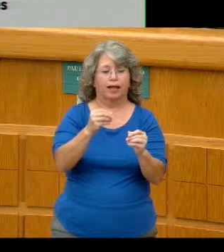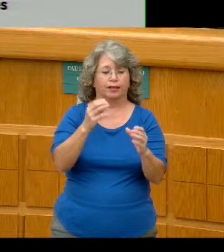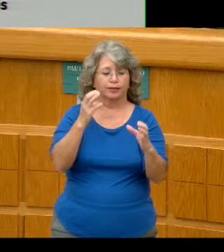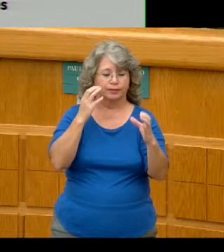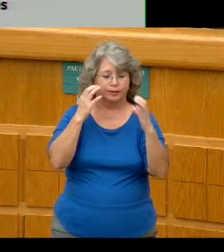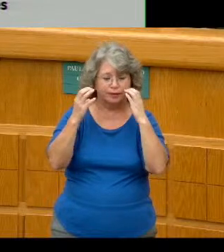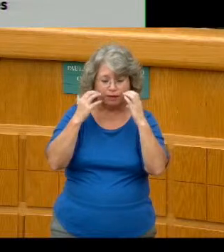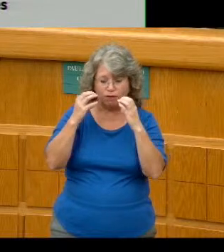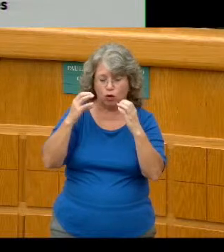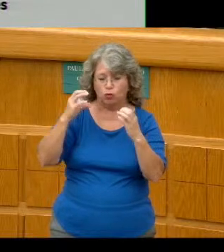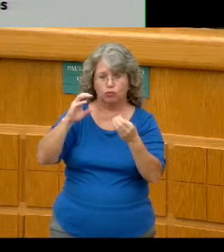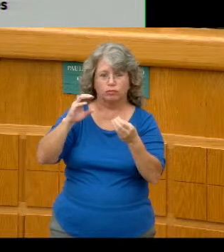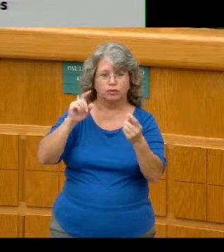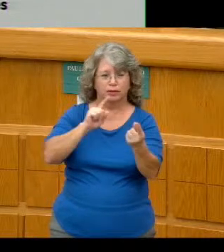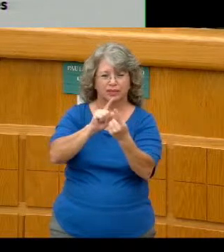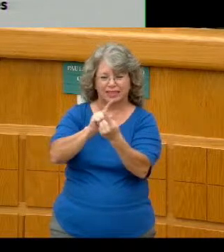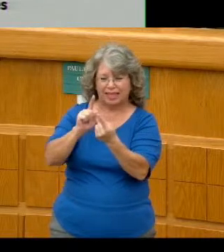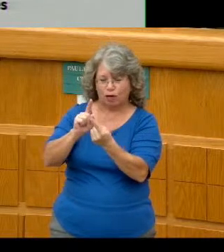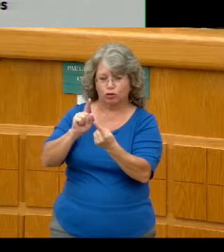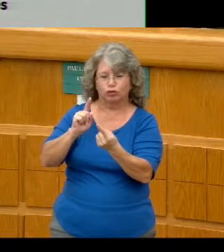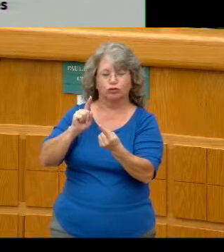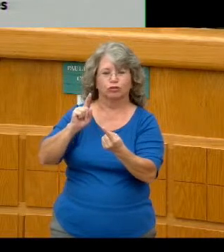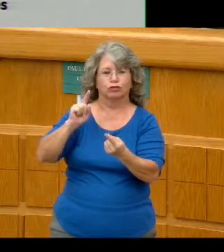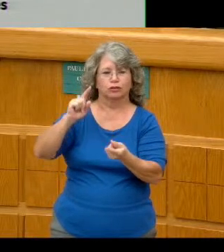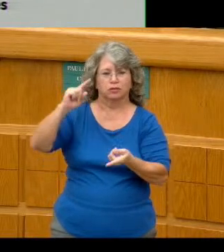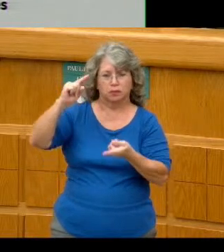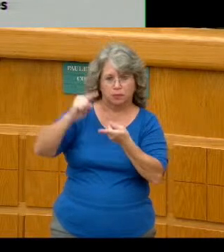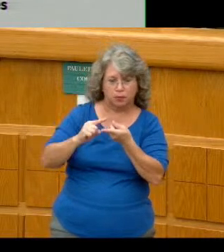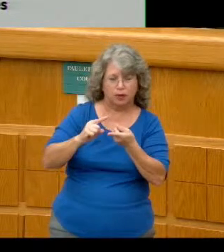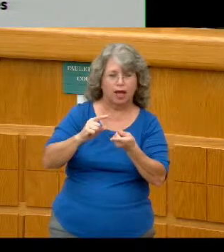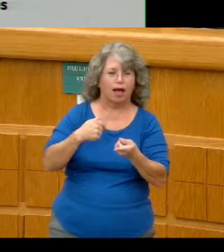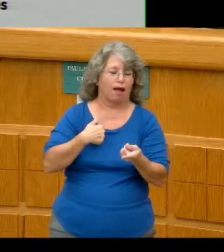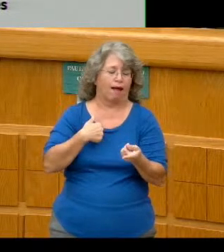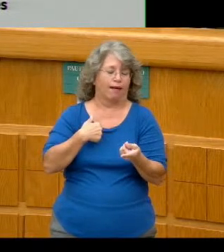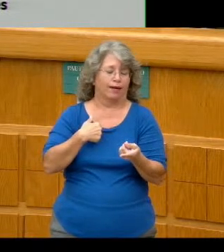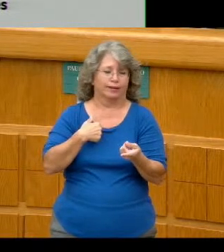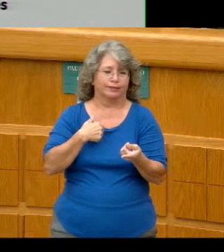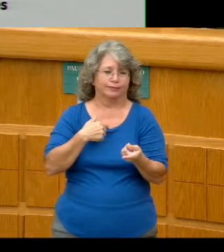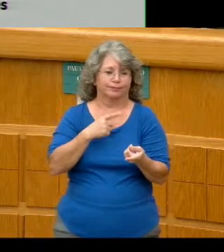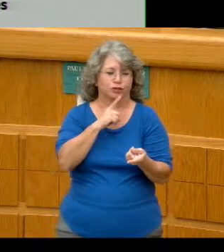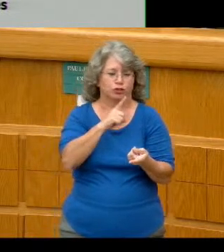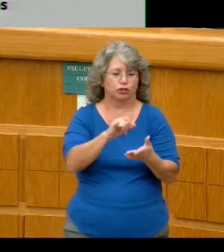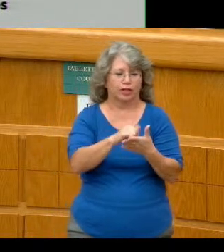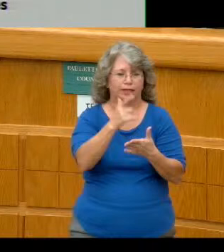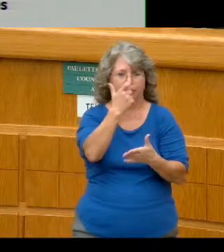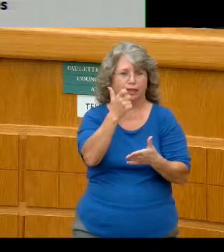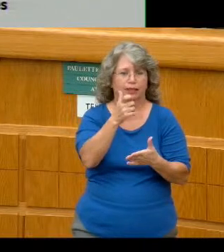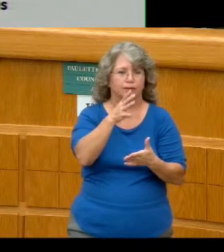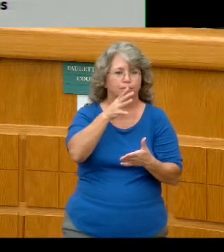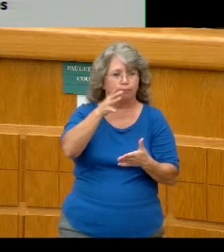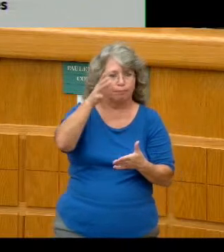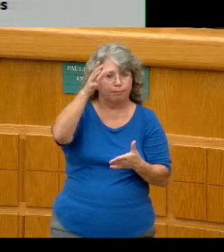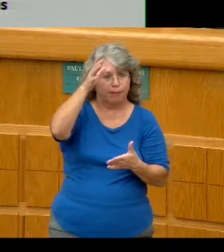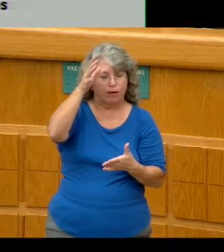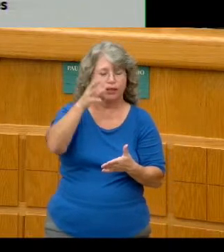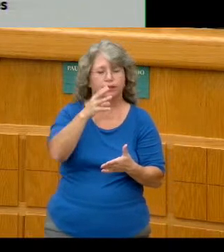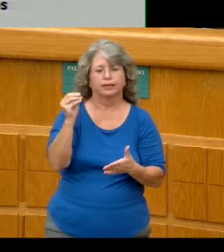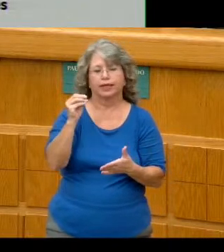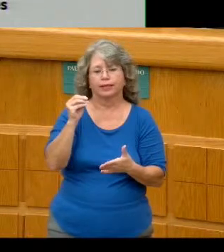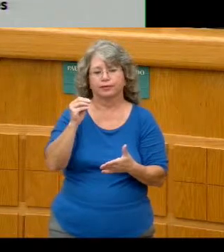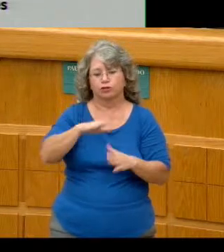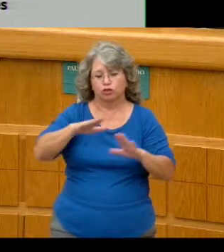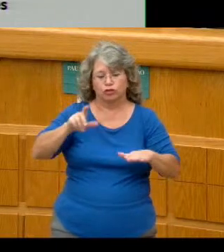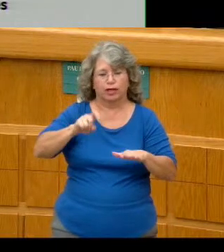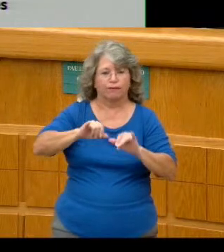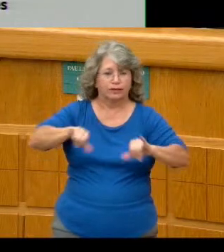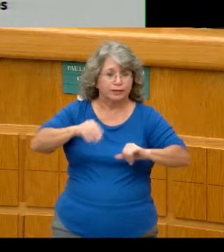and children staying at home and being less likely to go out and interact with other people while school's in session. So this is maybe one of the